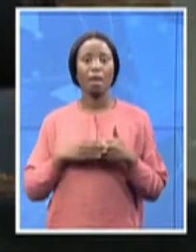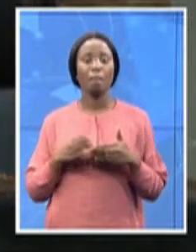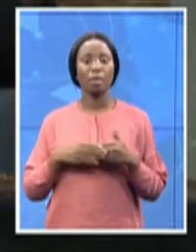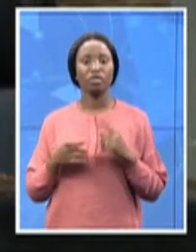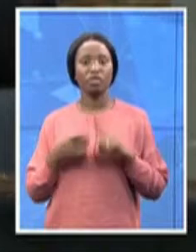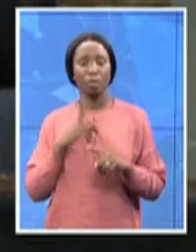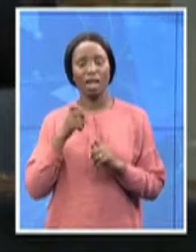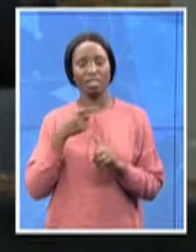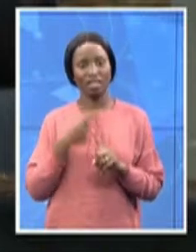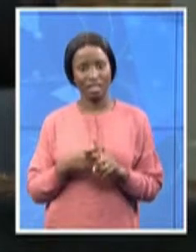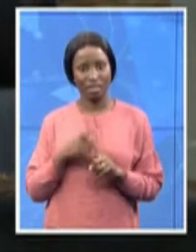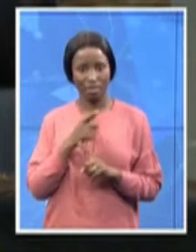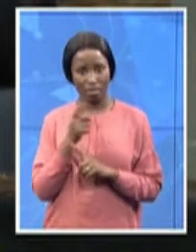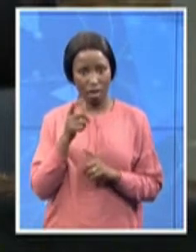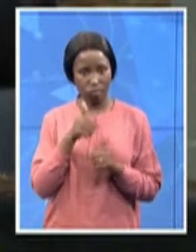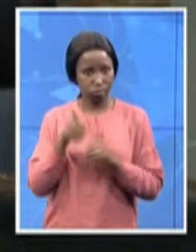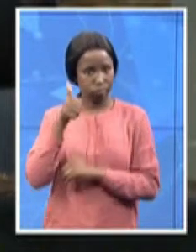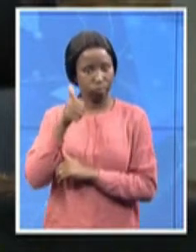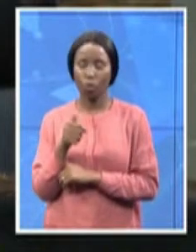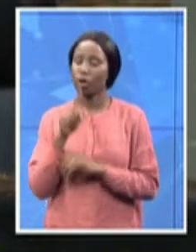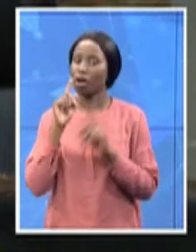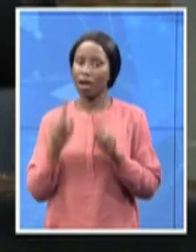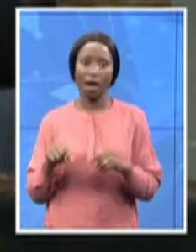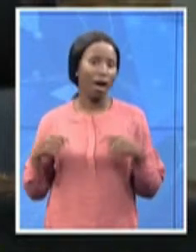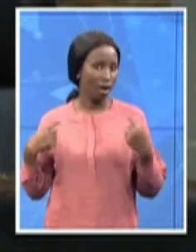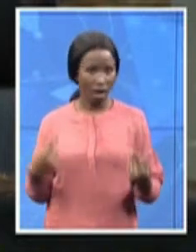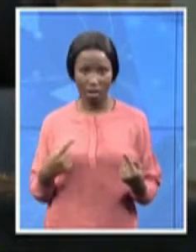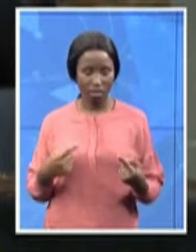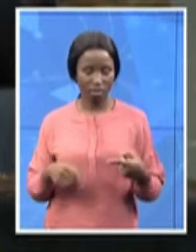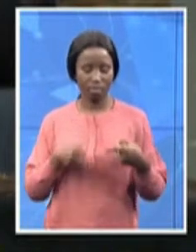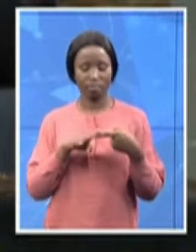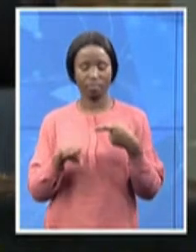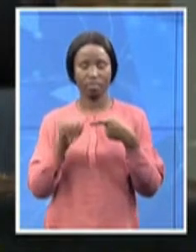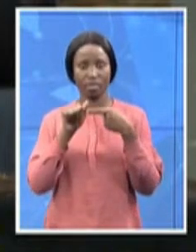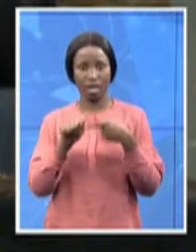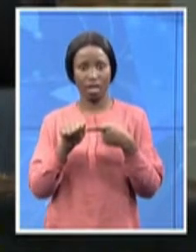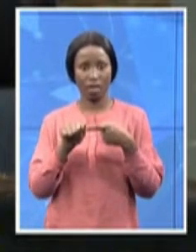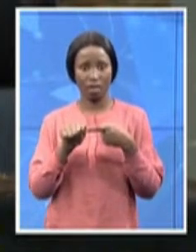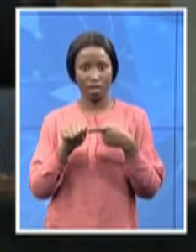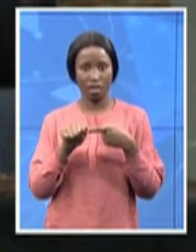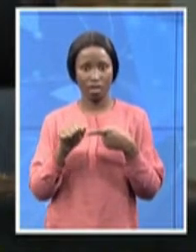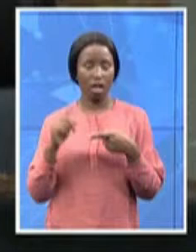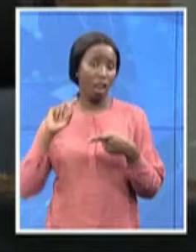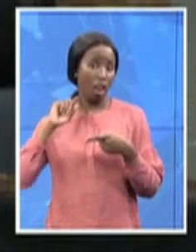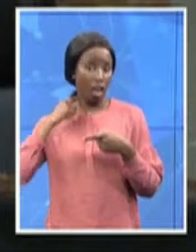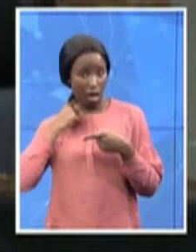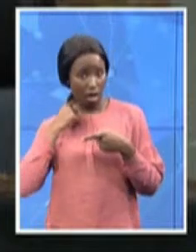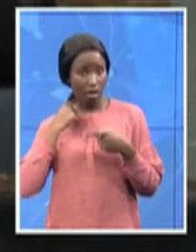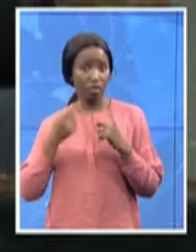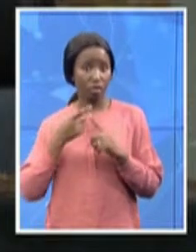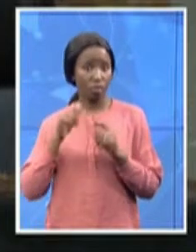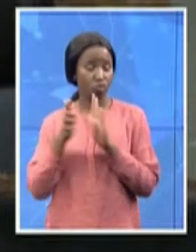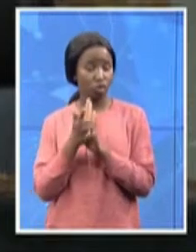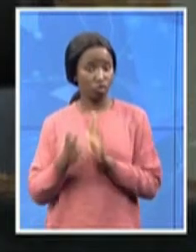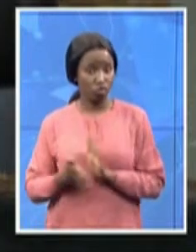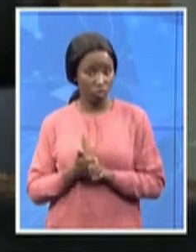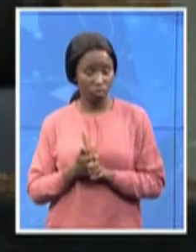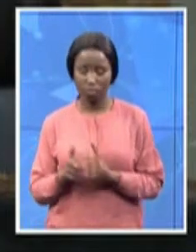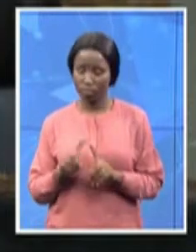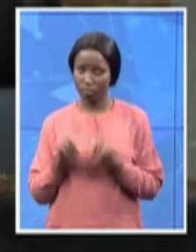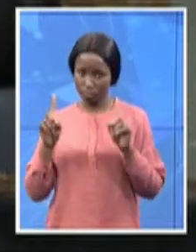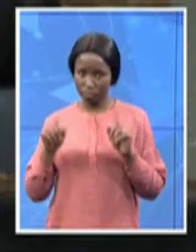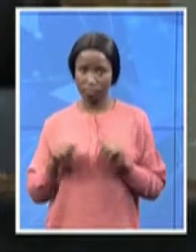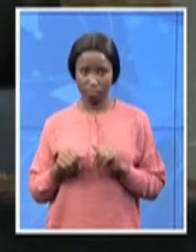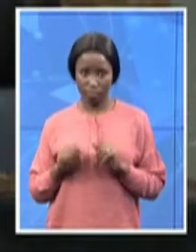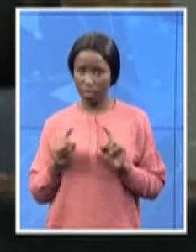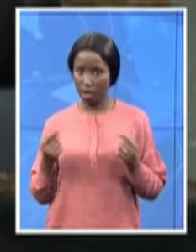A, willfully mislead the legislature to which they are accountable, close quote. In